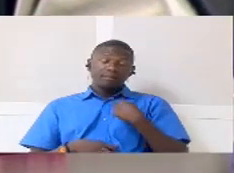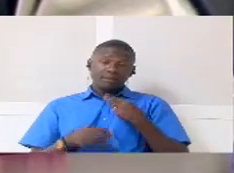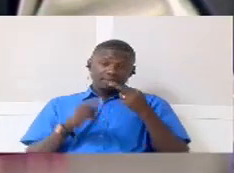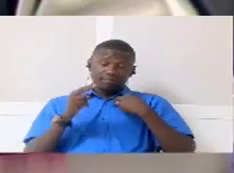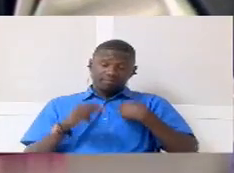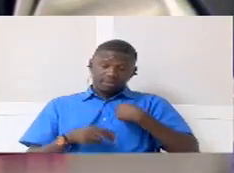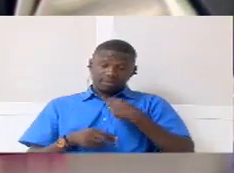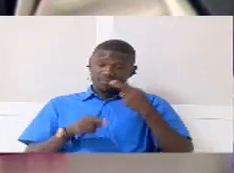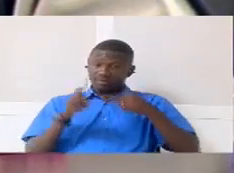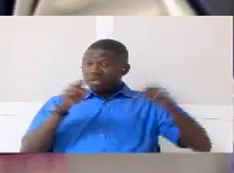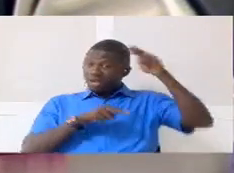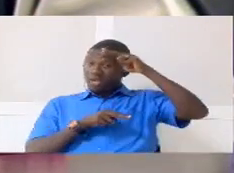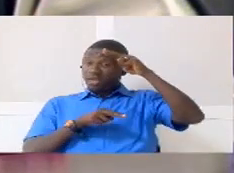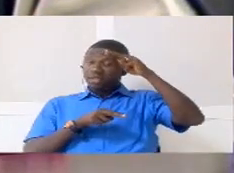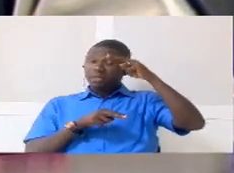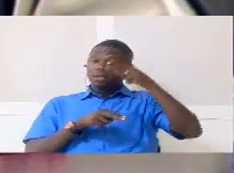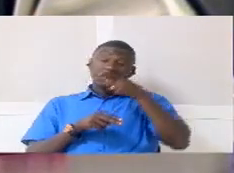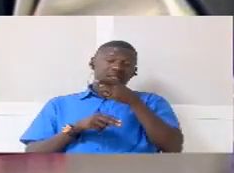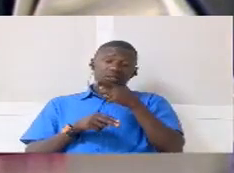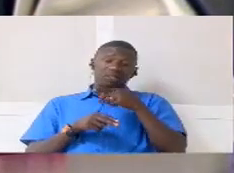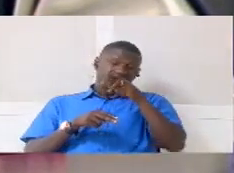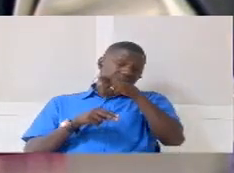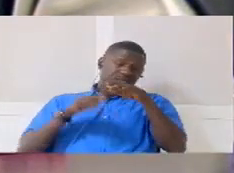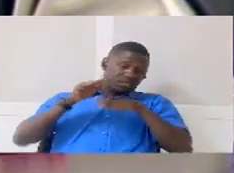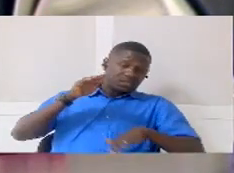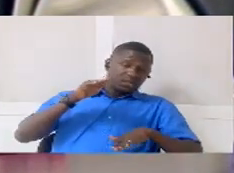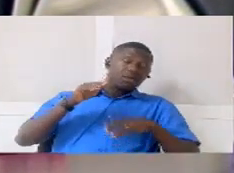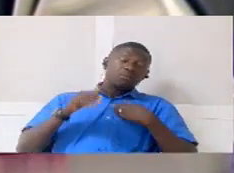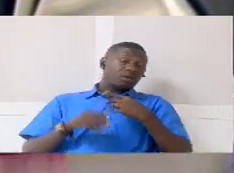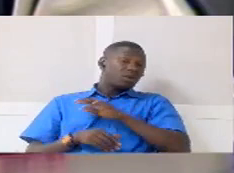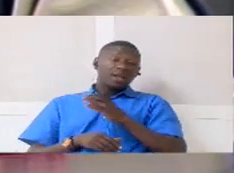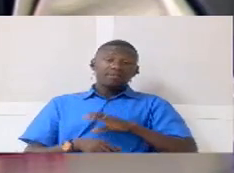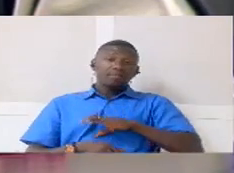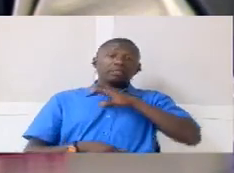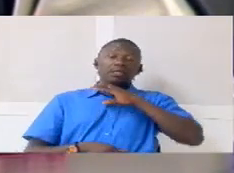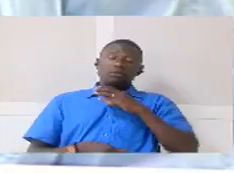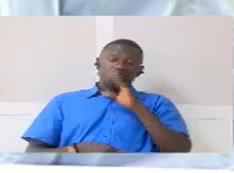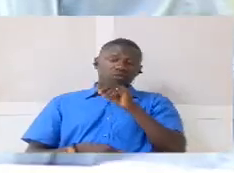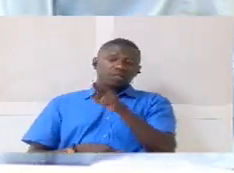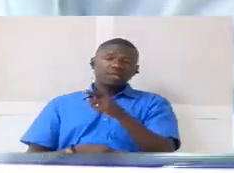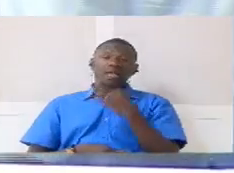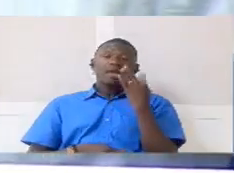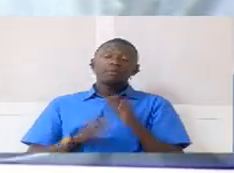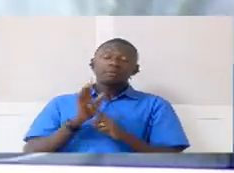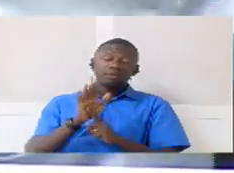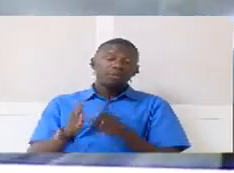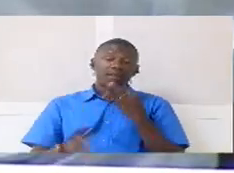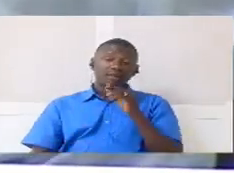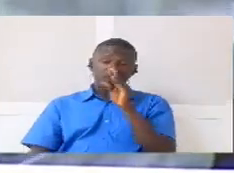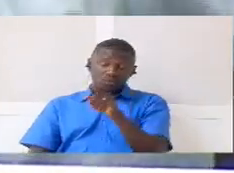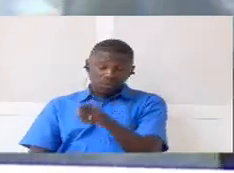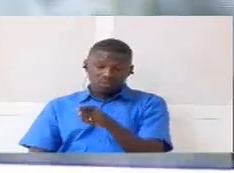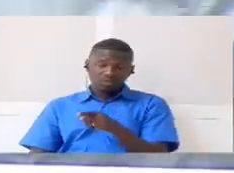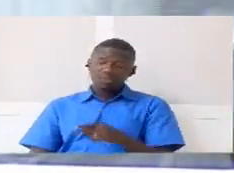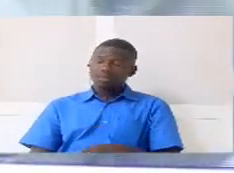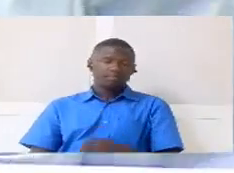superior, I will not have that courage to do such a thing. In fact, if I do that, it will not tell well on me. But not only were those